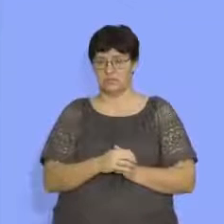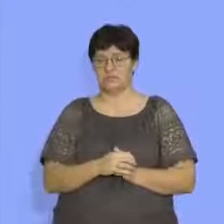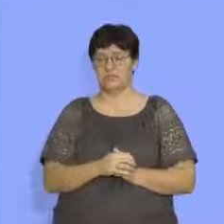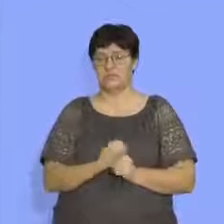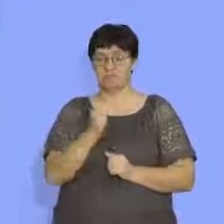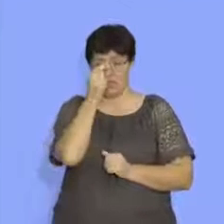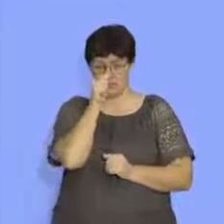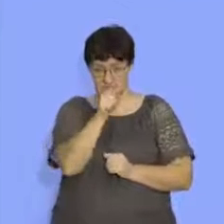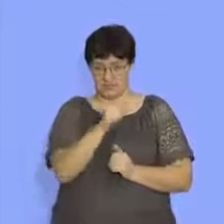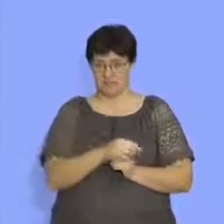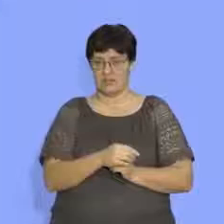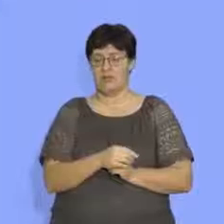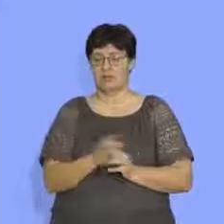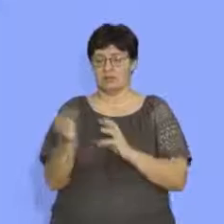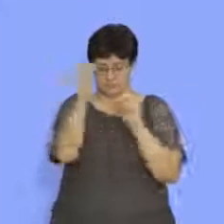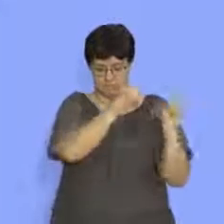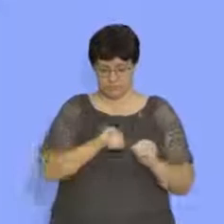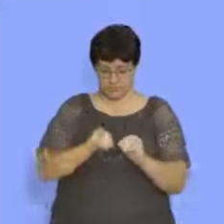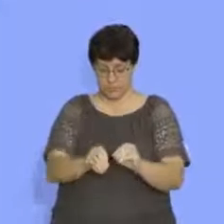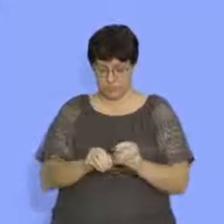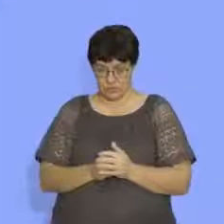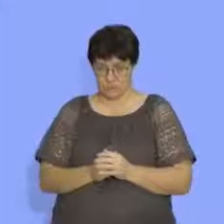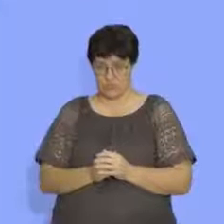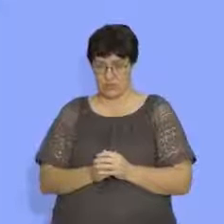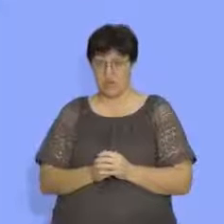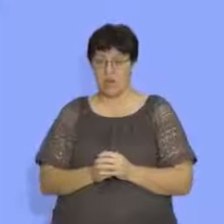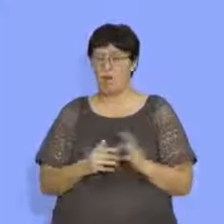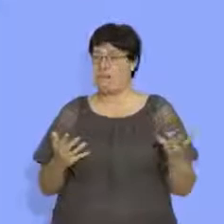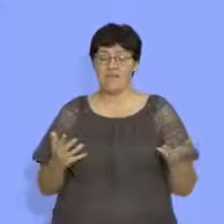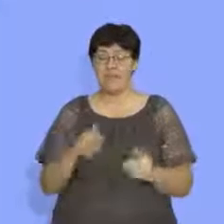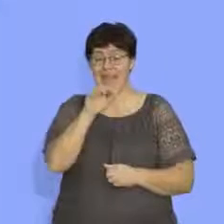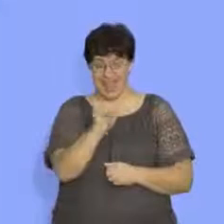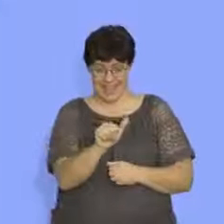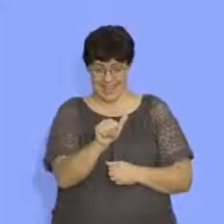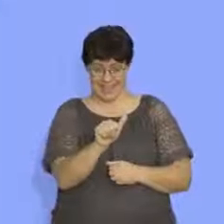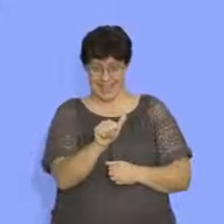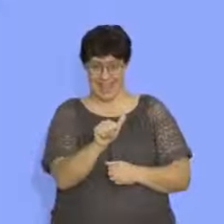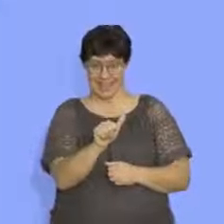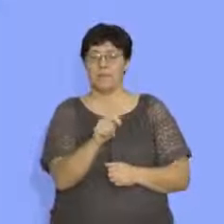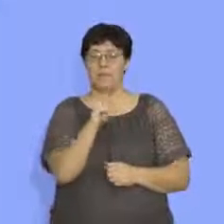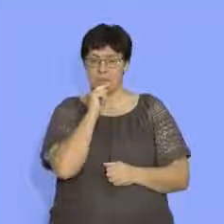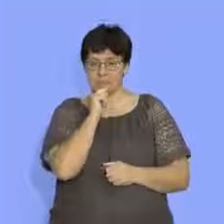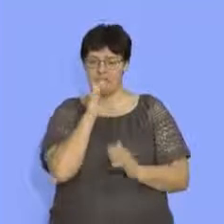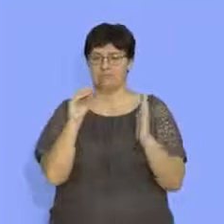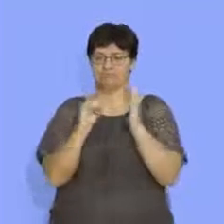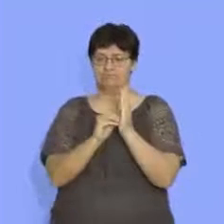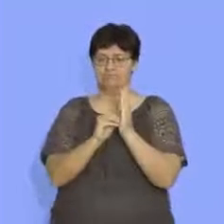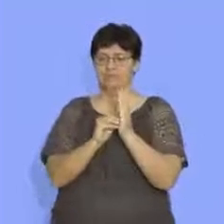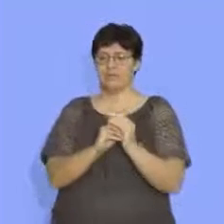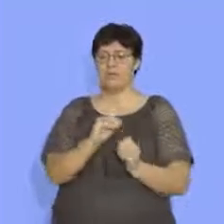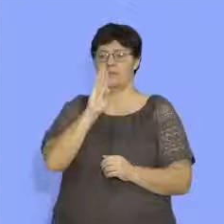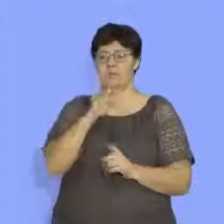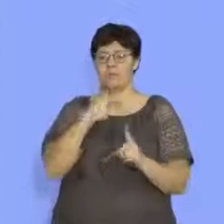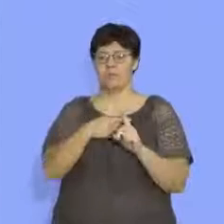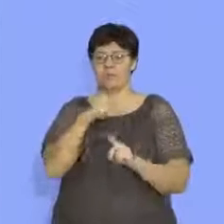here, which is the first equation, and substitute it there, meaning wherever there is A, I will then plug